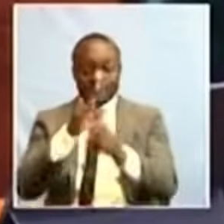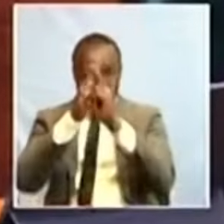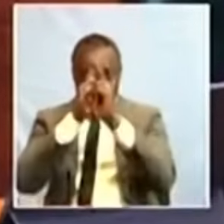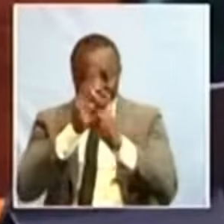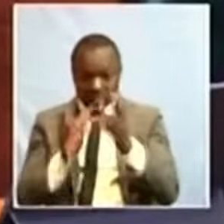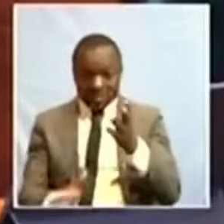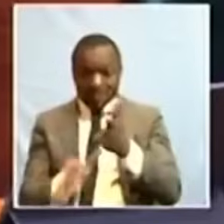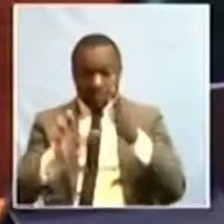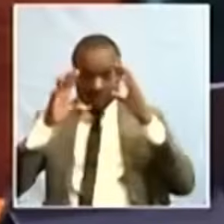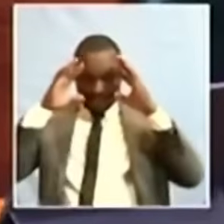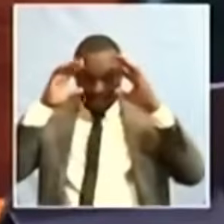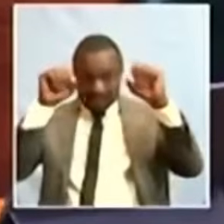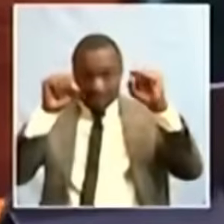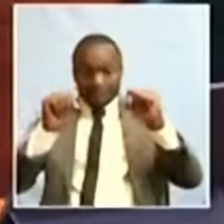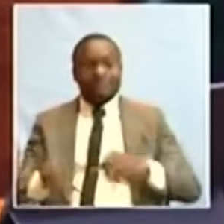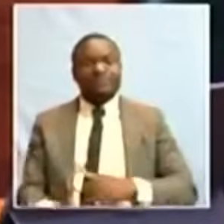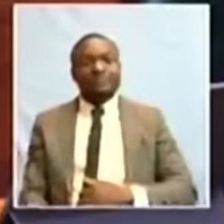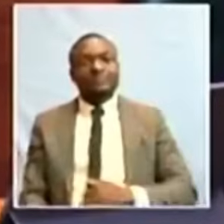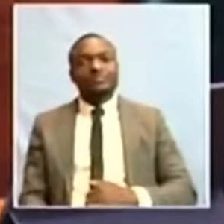Honor the Vice President.